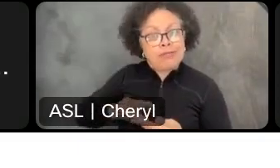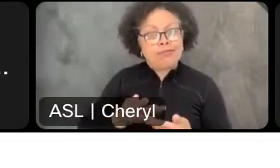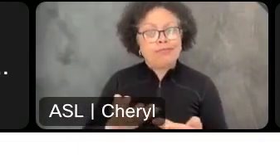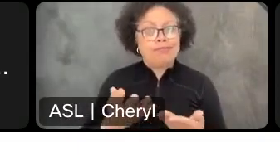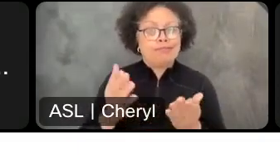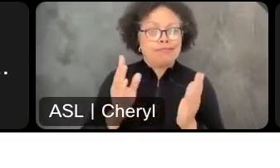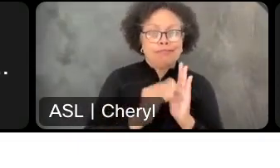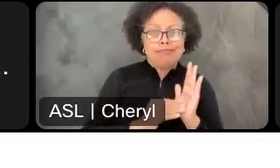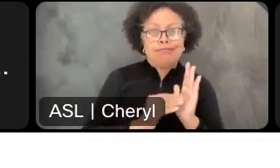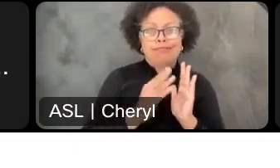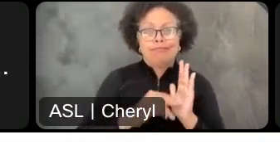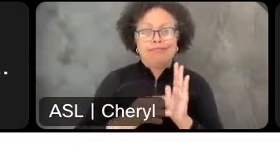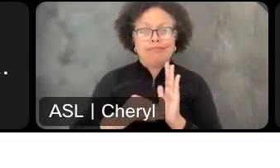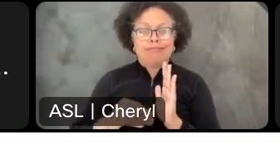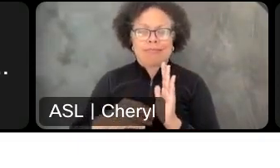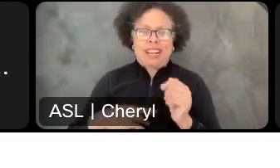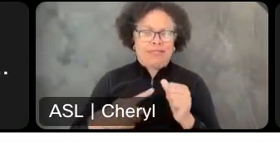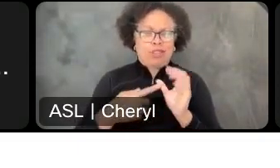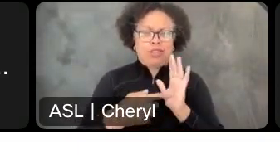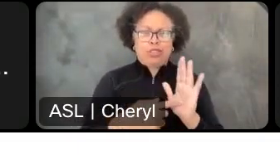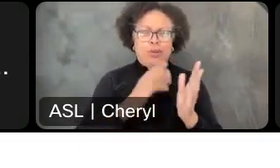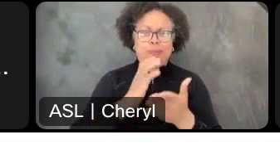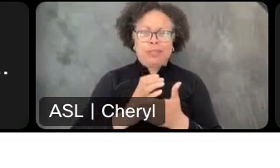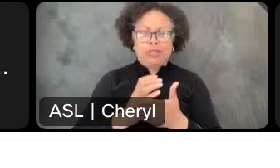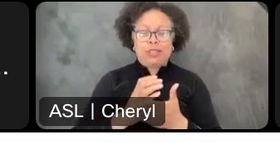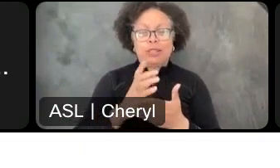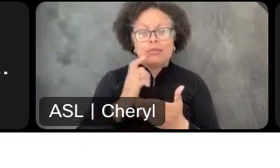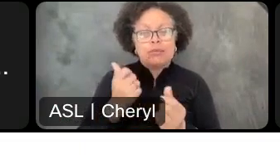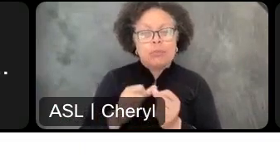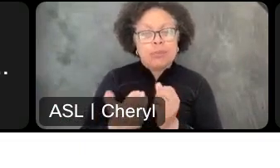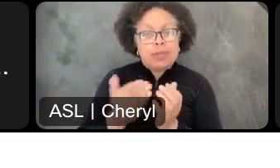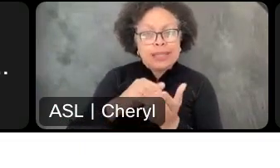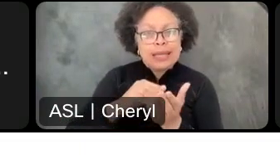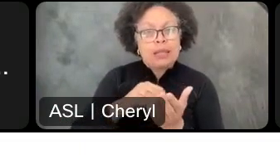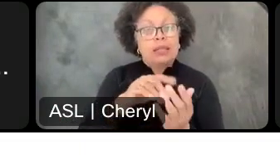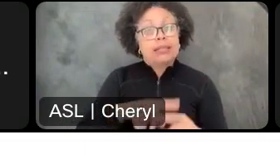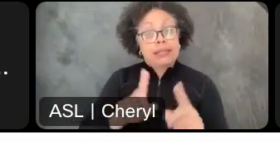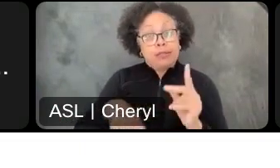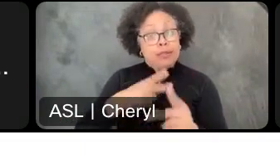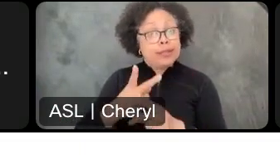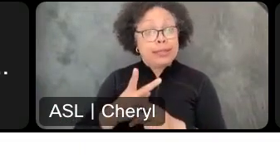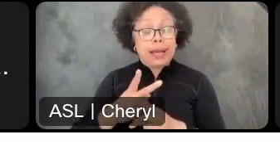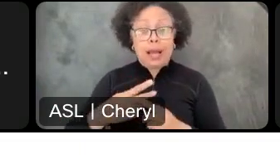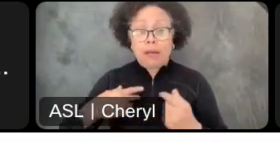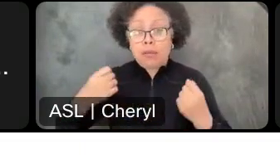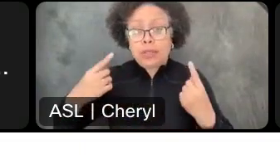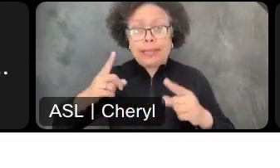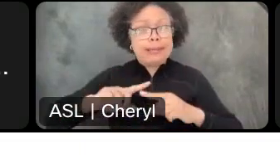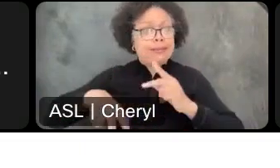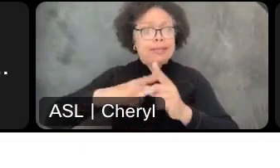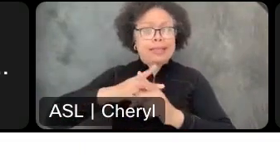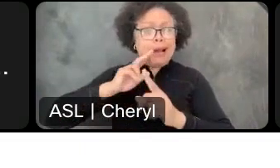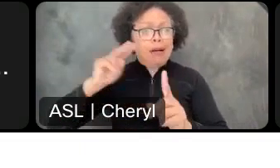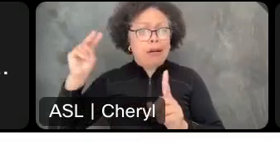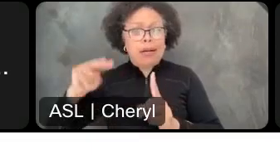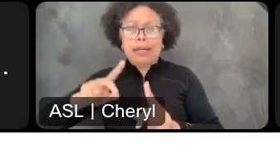by sharing this image as a reminder that alternative perceptions aren't something new. They